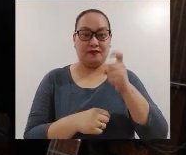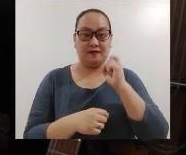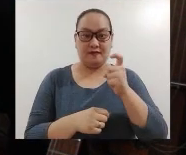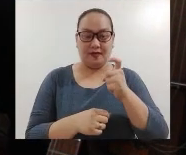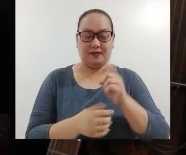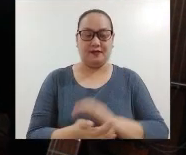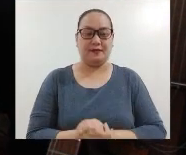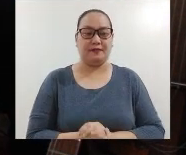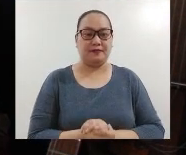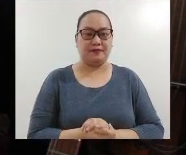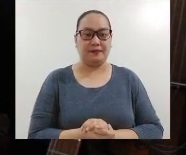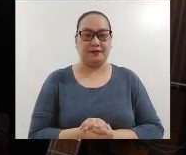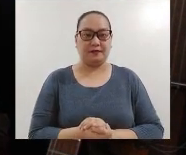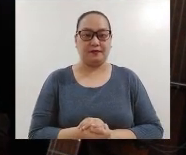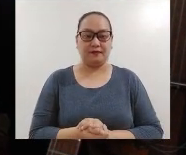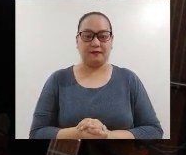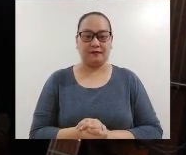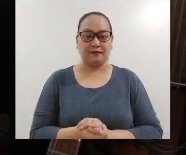very fast.